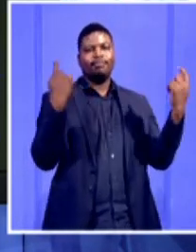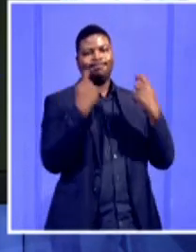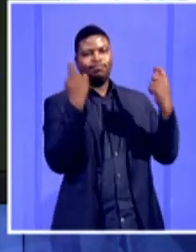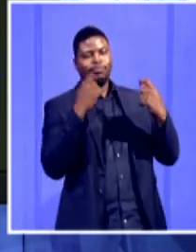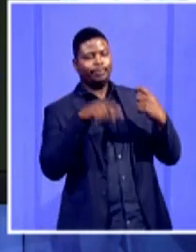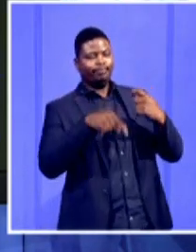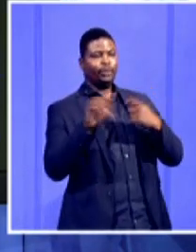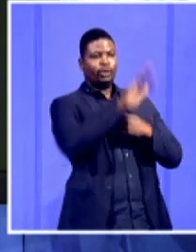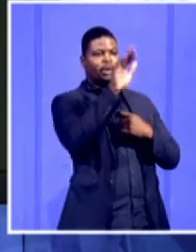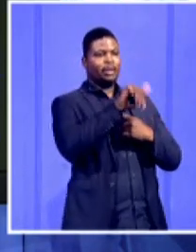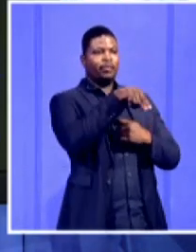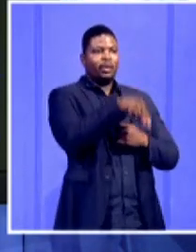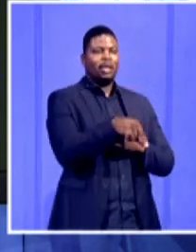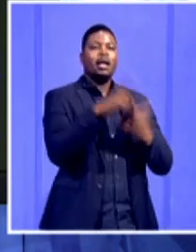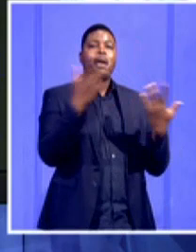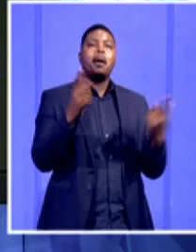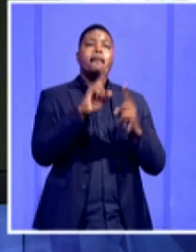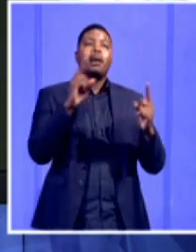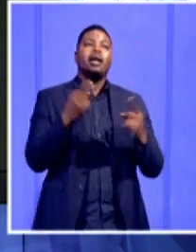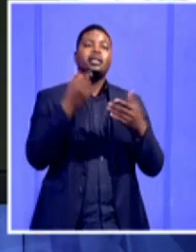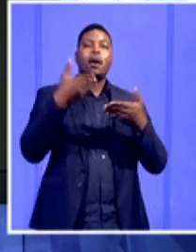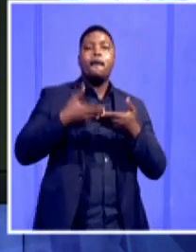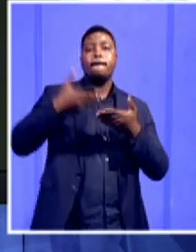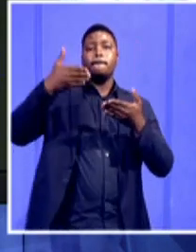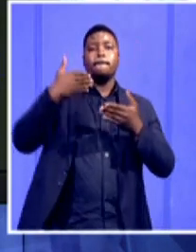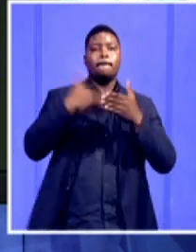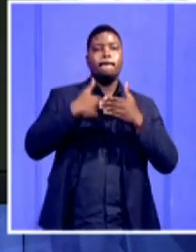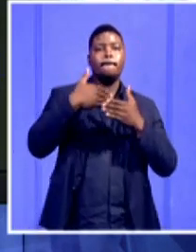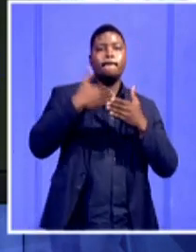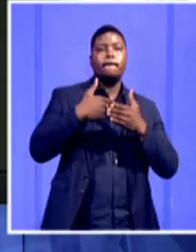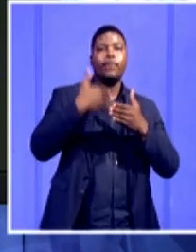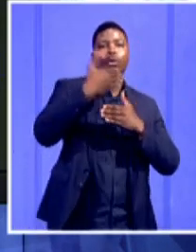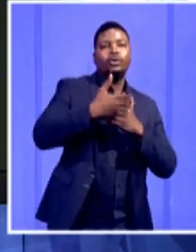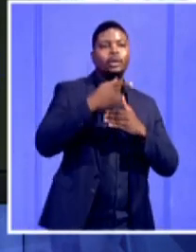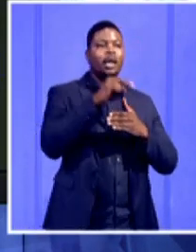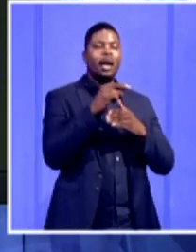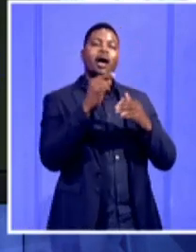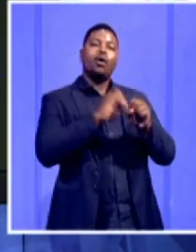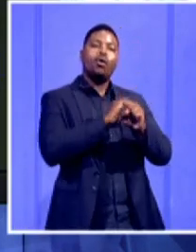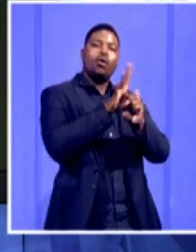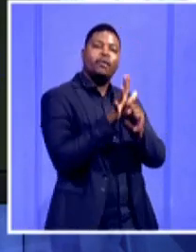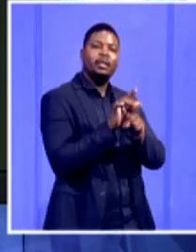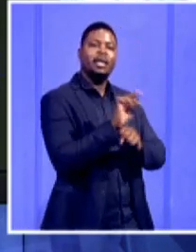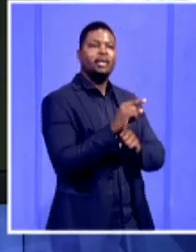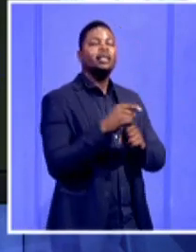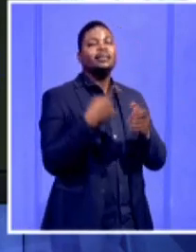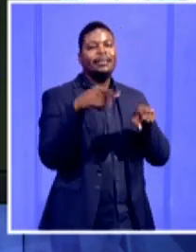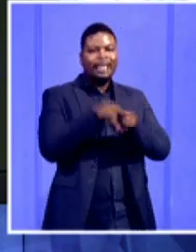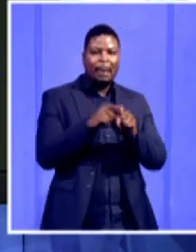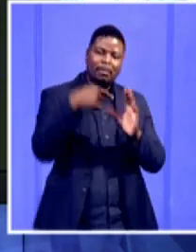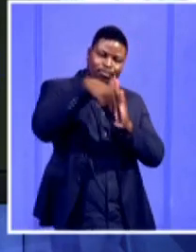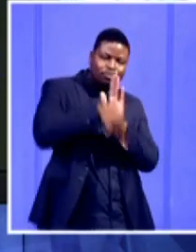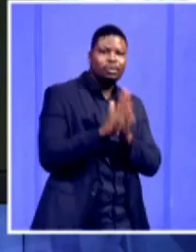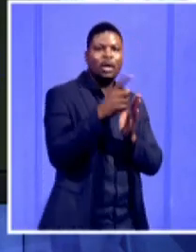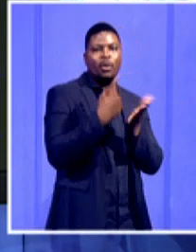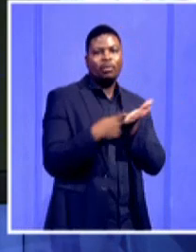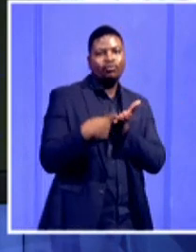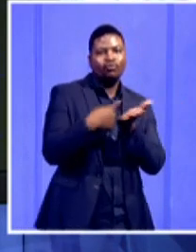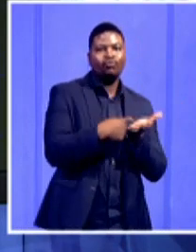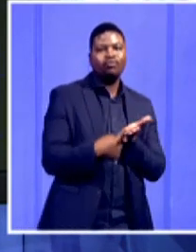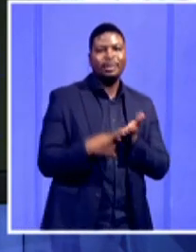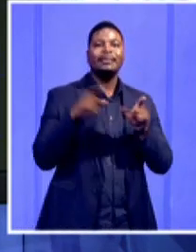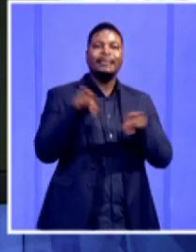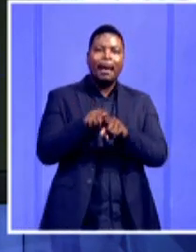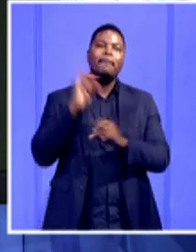countries post-COVID-19 will be discussed as well. This year's theme for the International Nurses Day from the International Council of Nurses